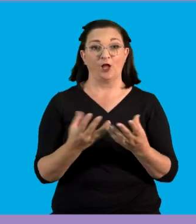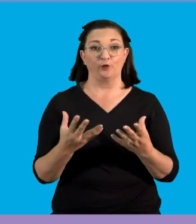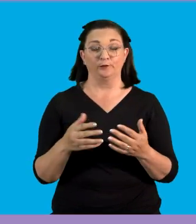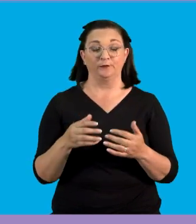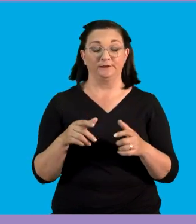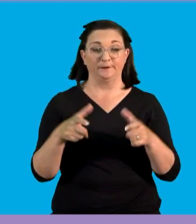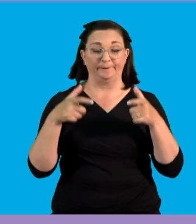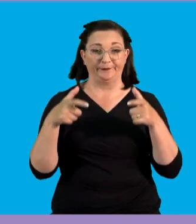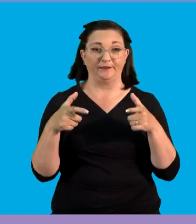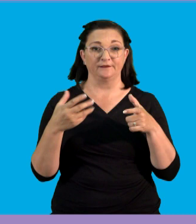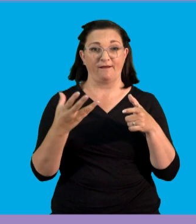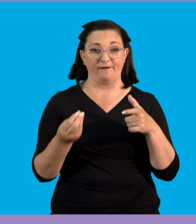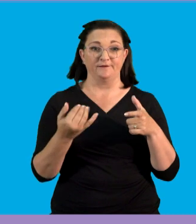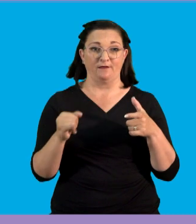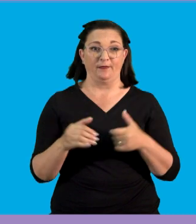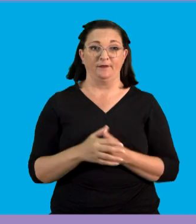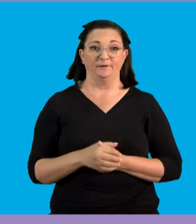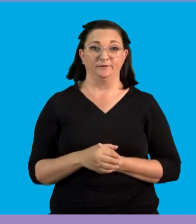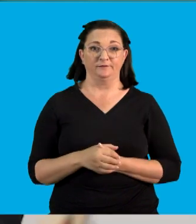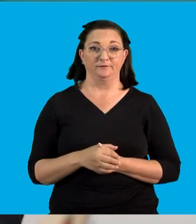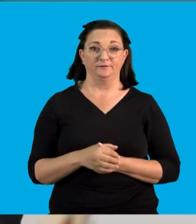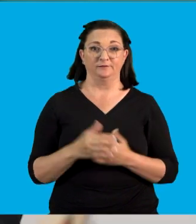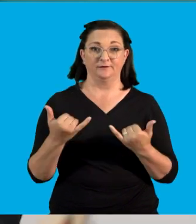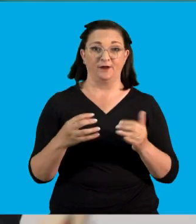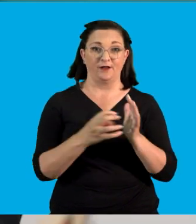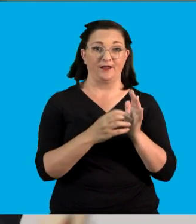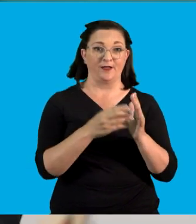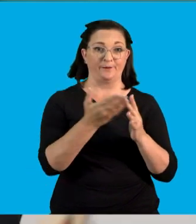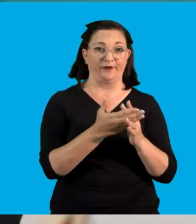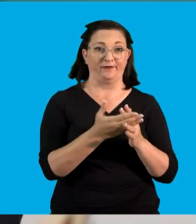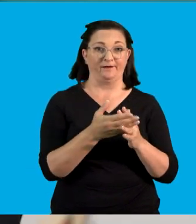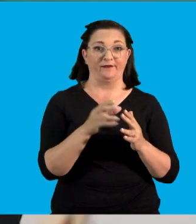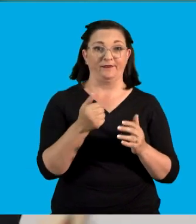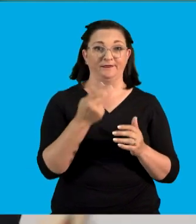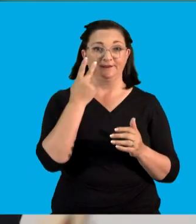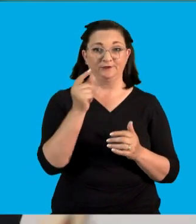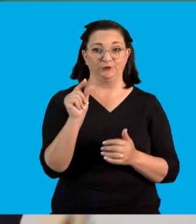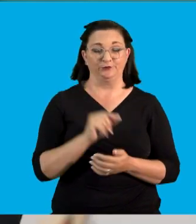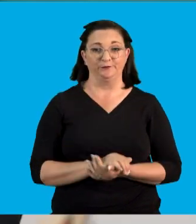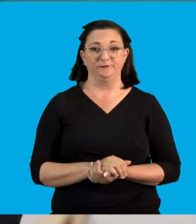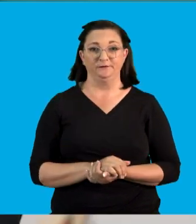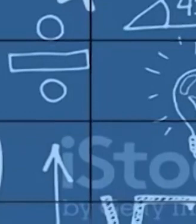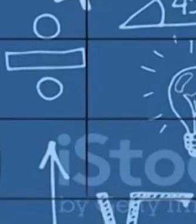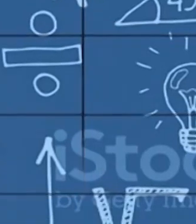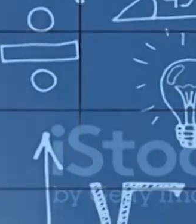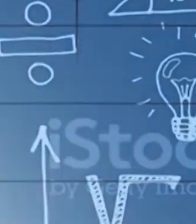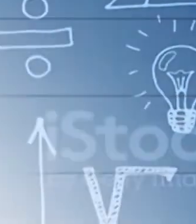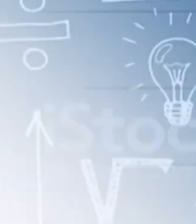Ranzu and Regina have left. Let's quickly go to an ad break and then we'll see you just now.